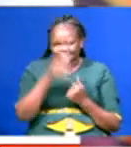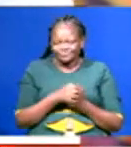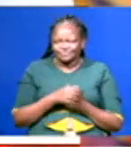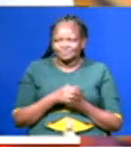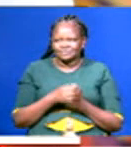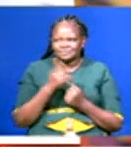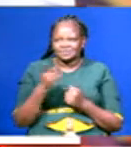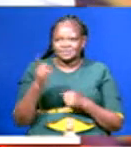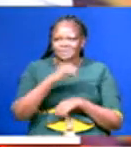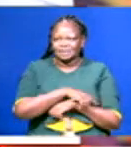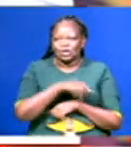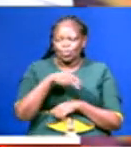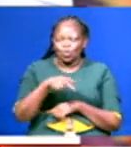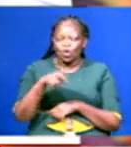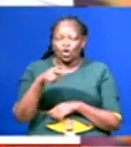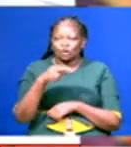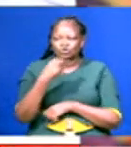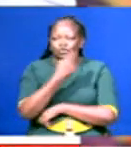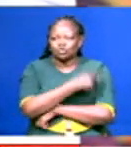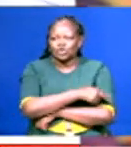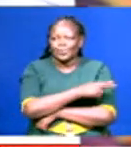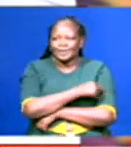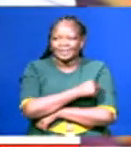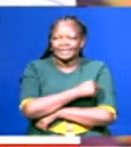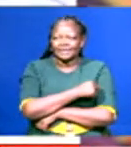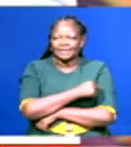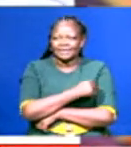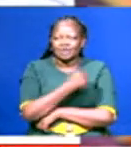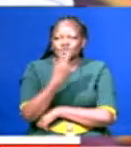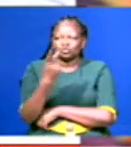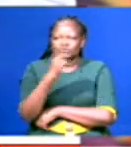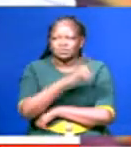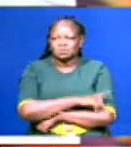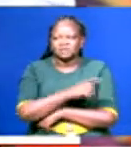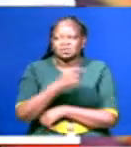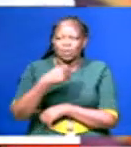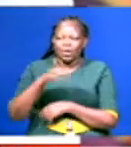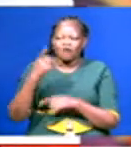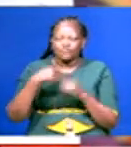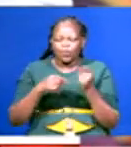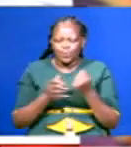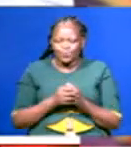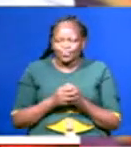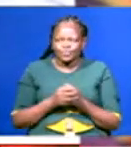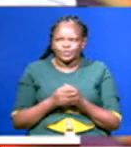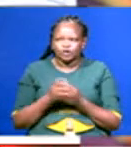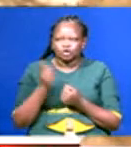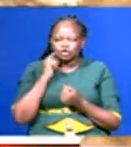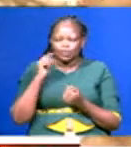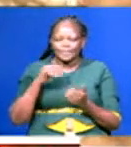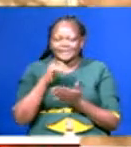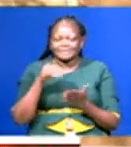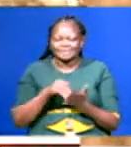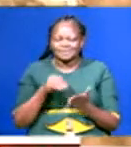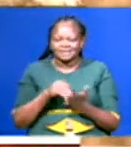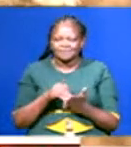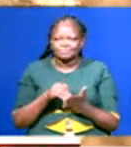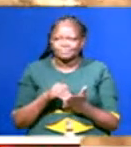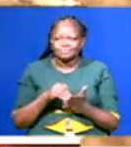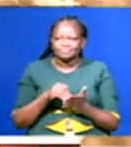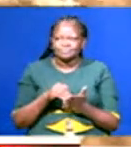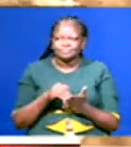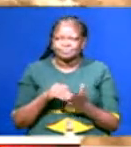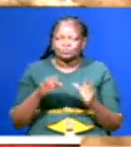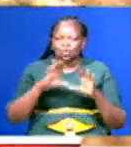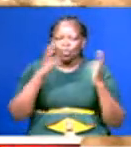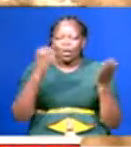clinic. They are 2 days away from a shopping center. World Vision